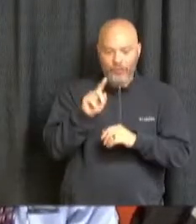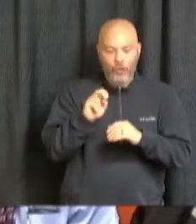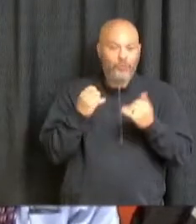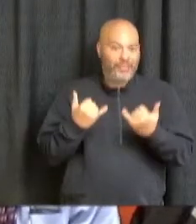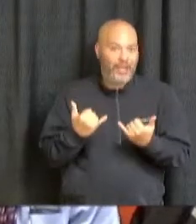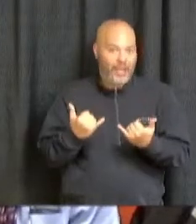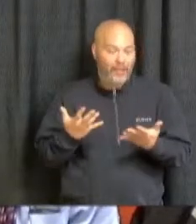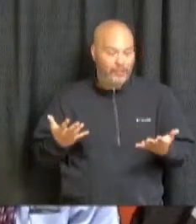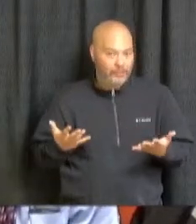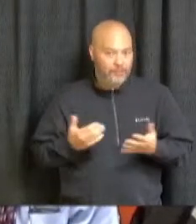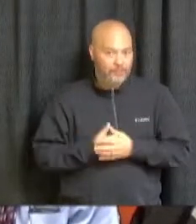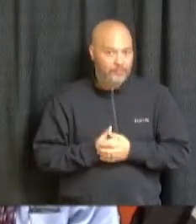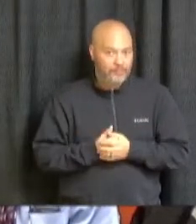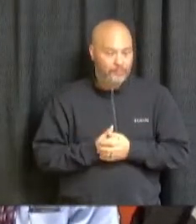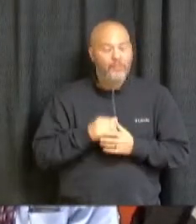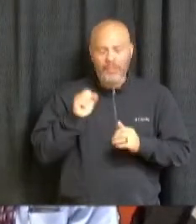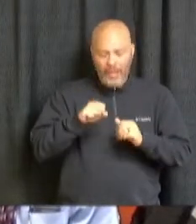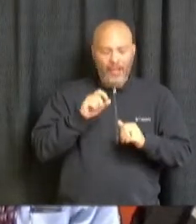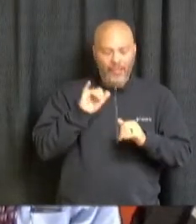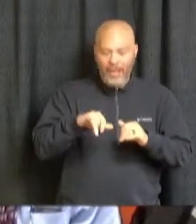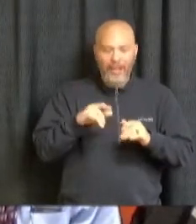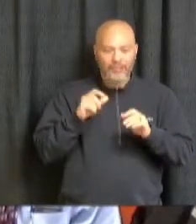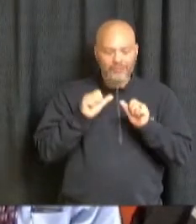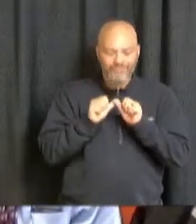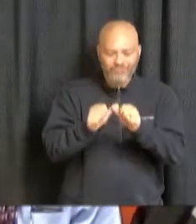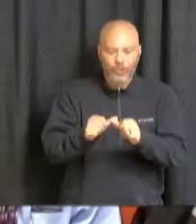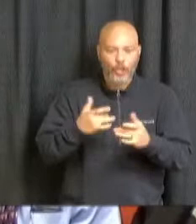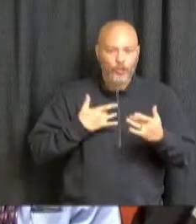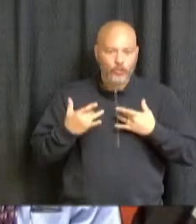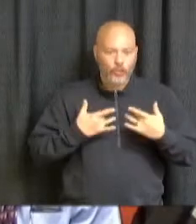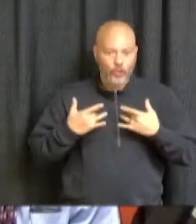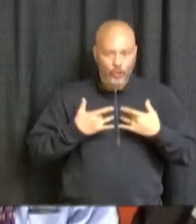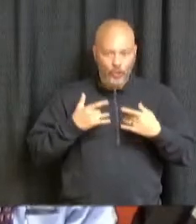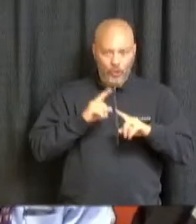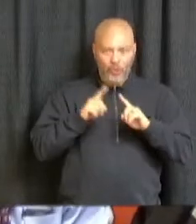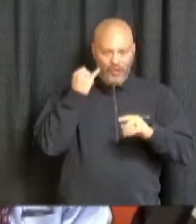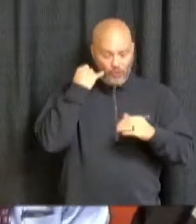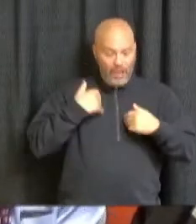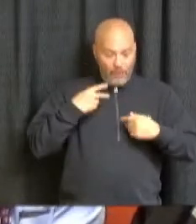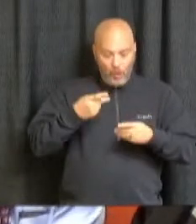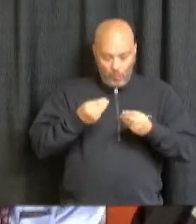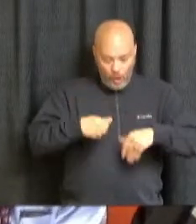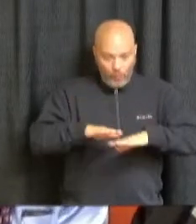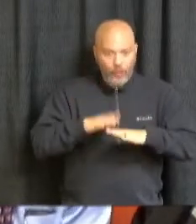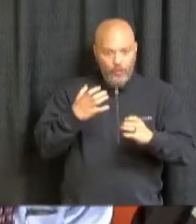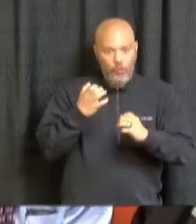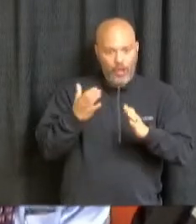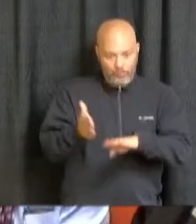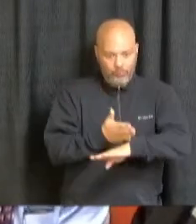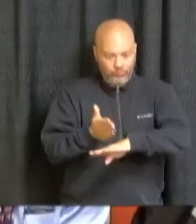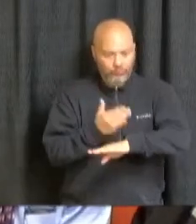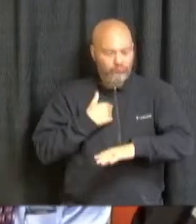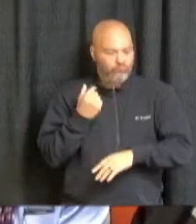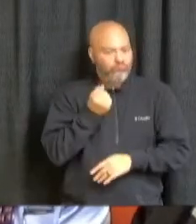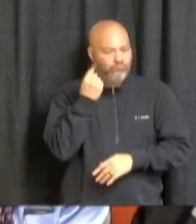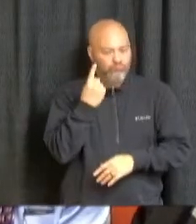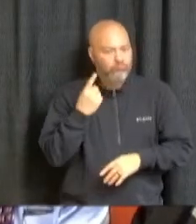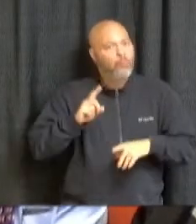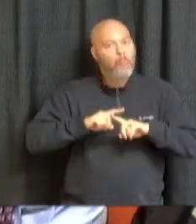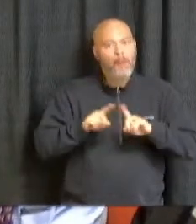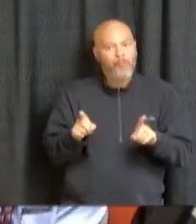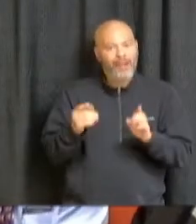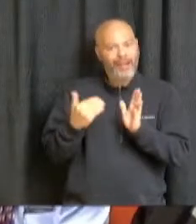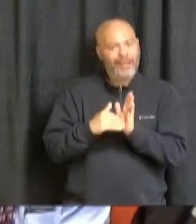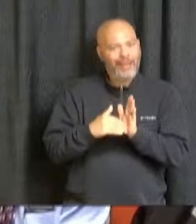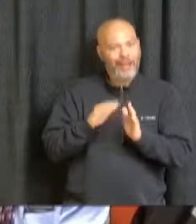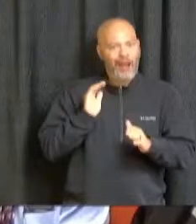today. Yeah, that is an ongoing concern. We know that, if you have a property, you're going to want to develop on it. I understand that. And